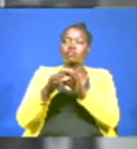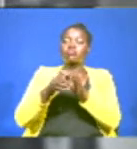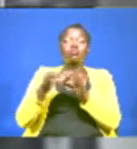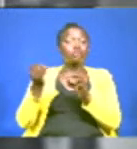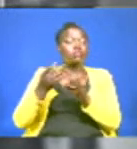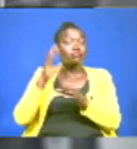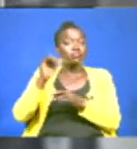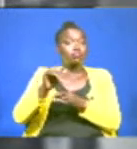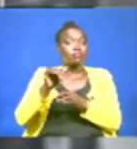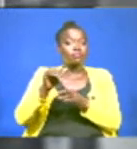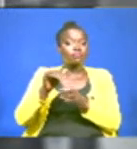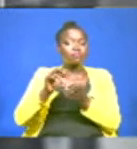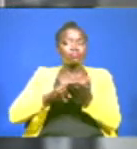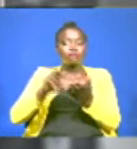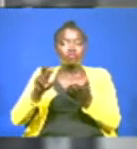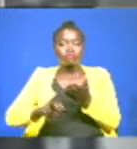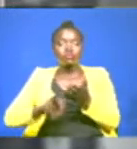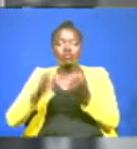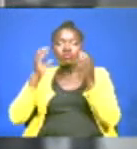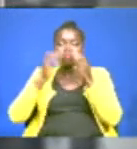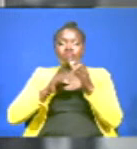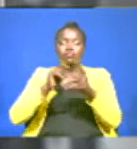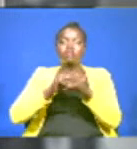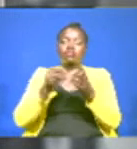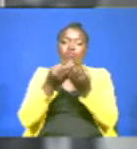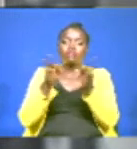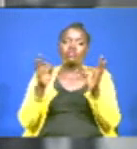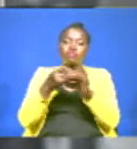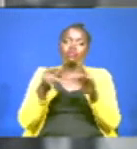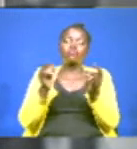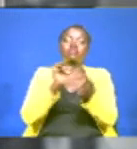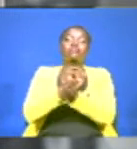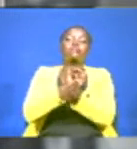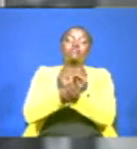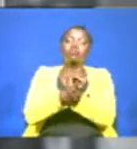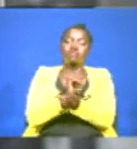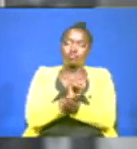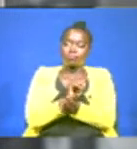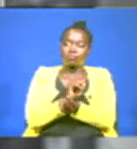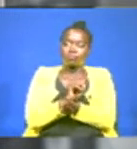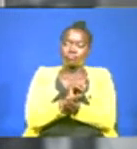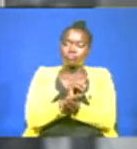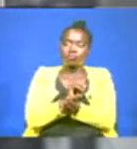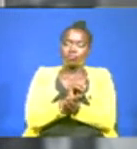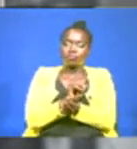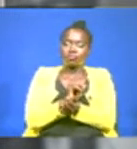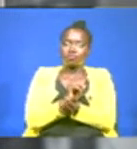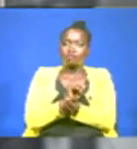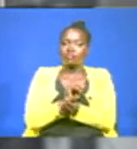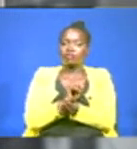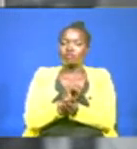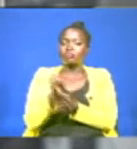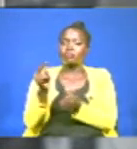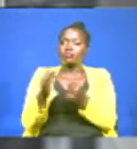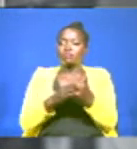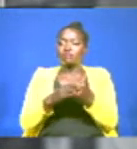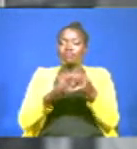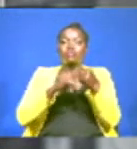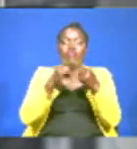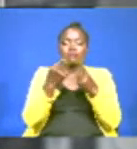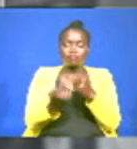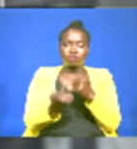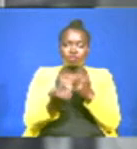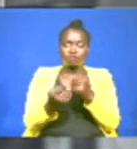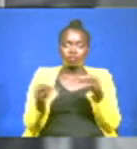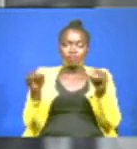would stand down for Kenyatta upon release from detention. Kenyatta was released in 1961 and took